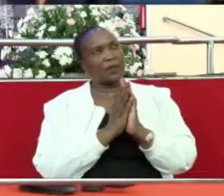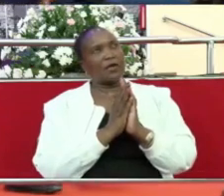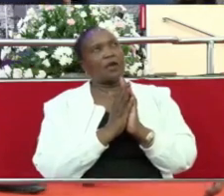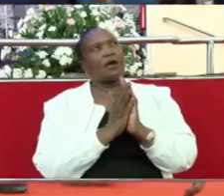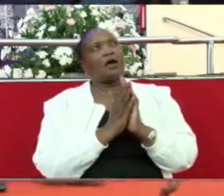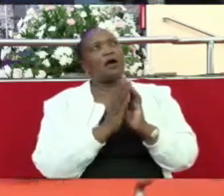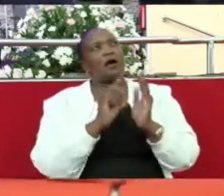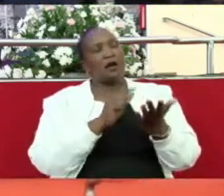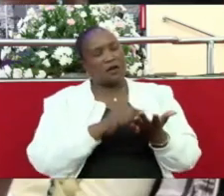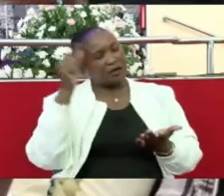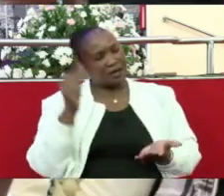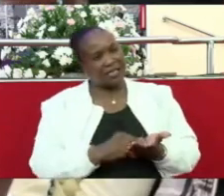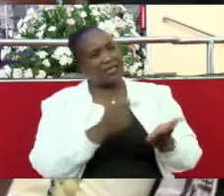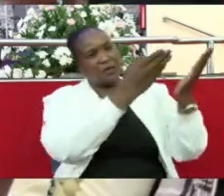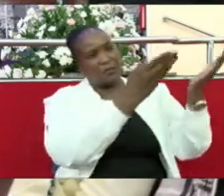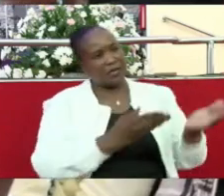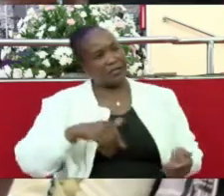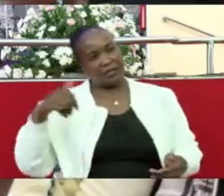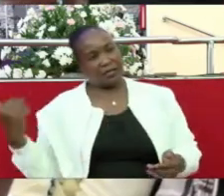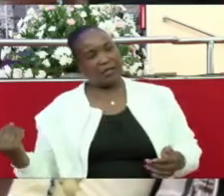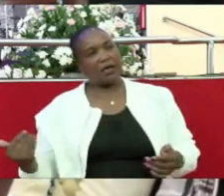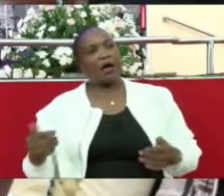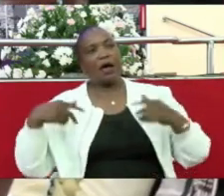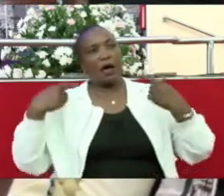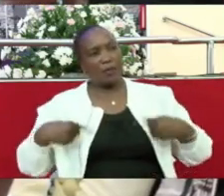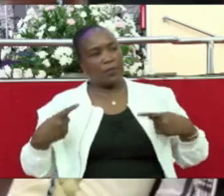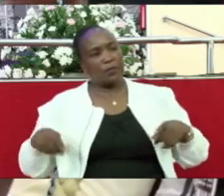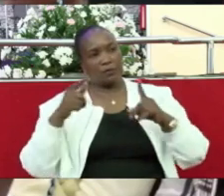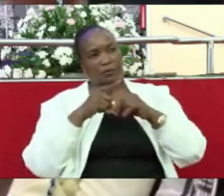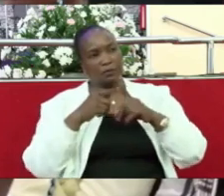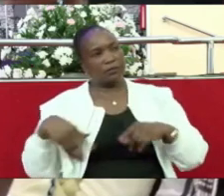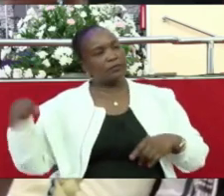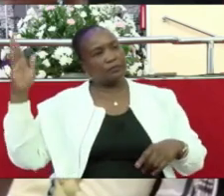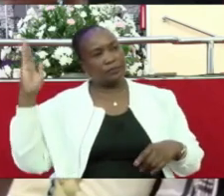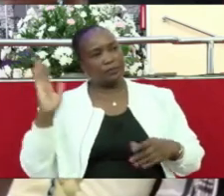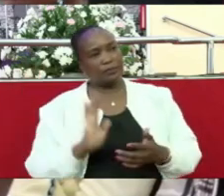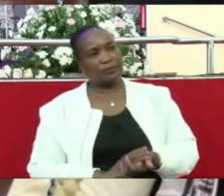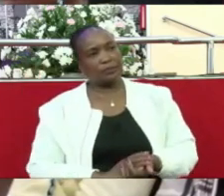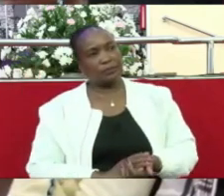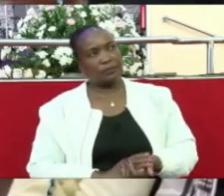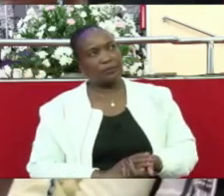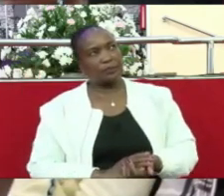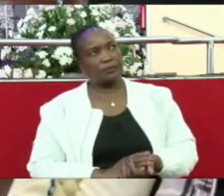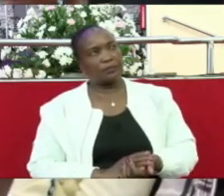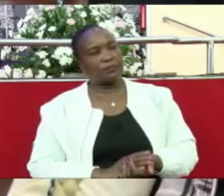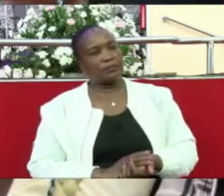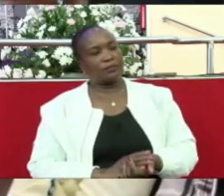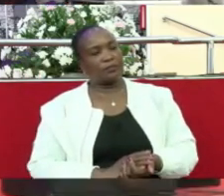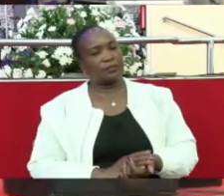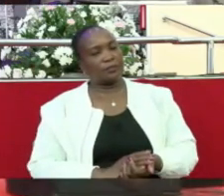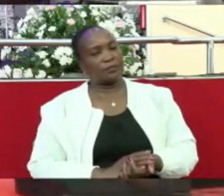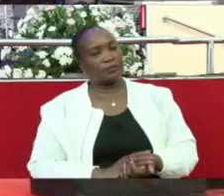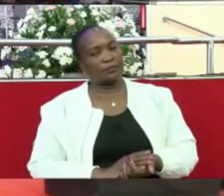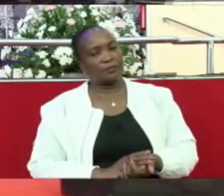God. That says you don't have to do anything. You don't have to work, to do